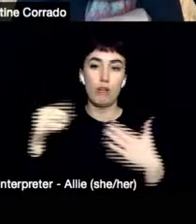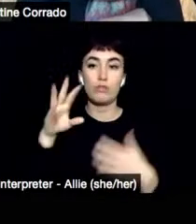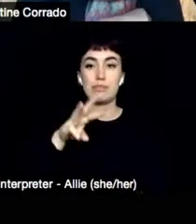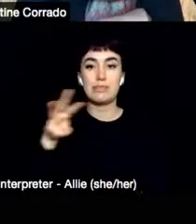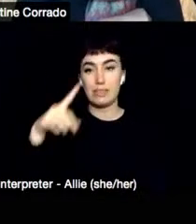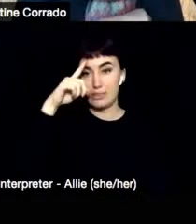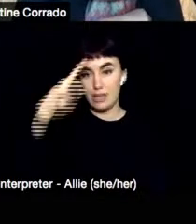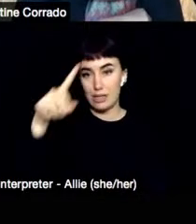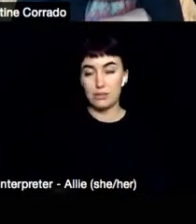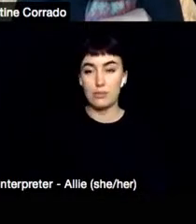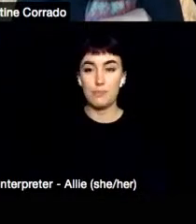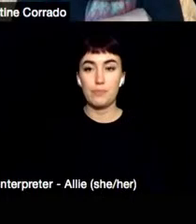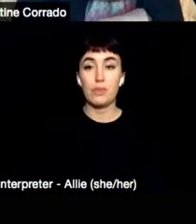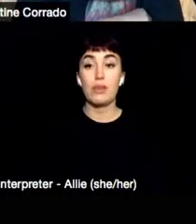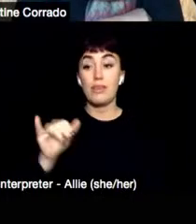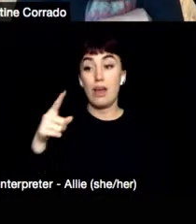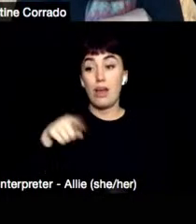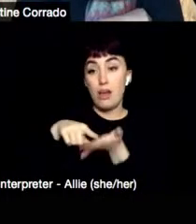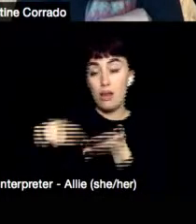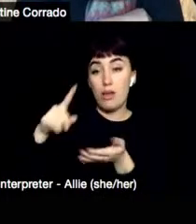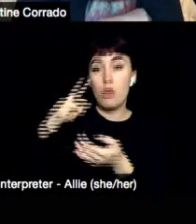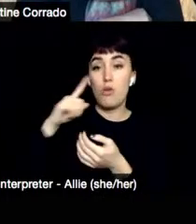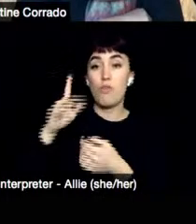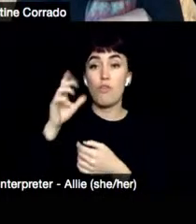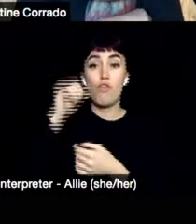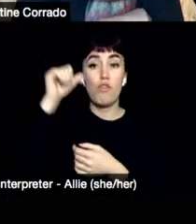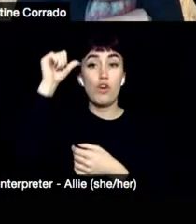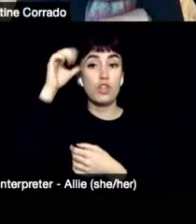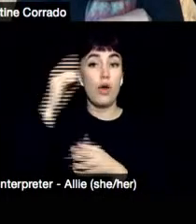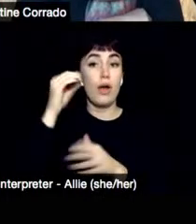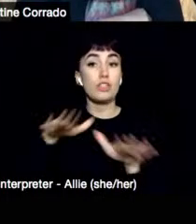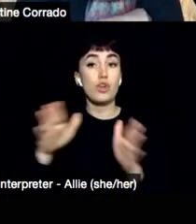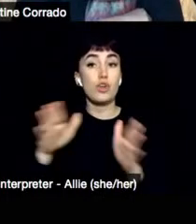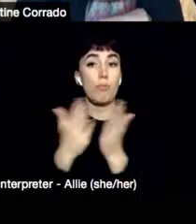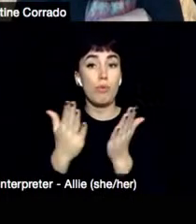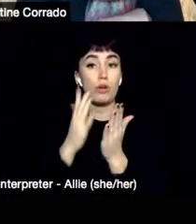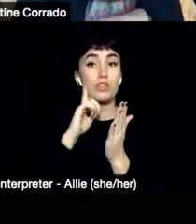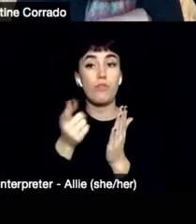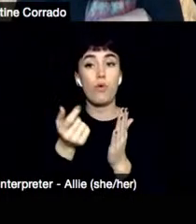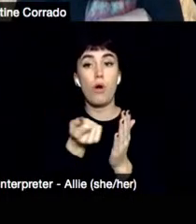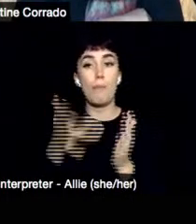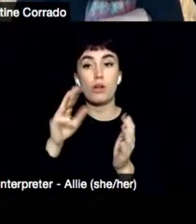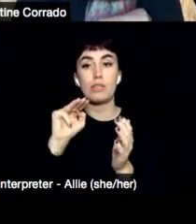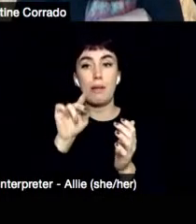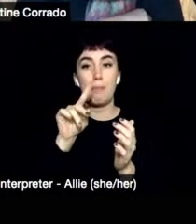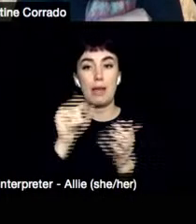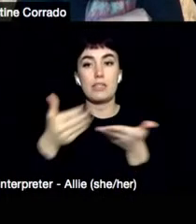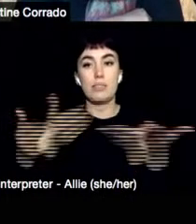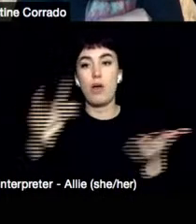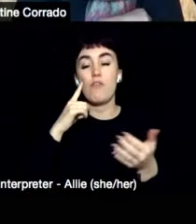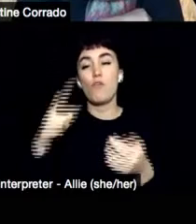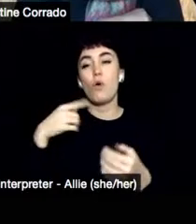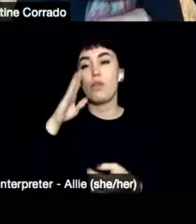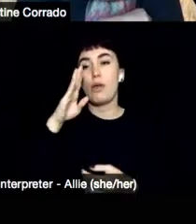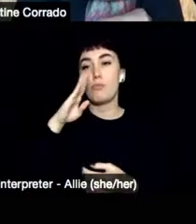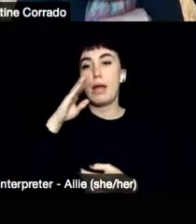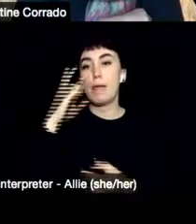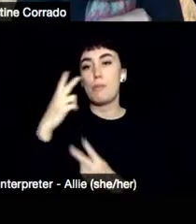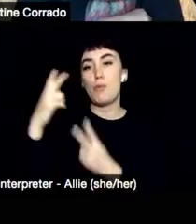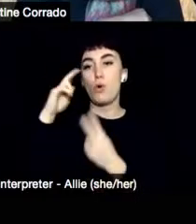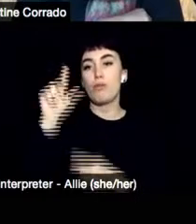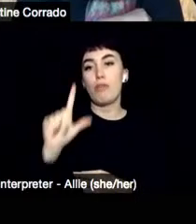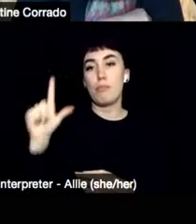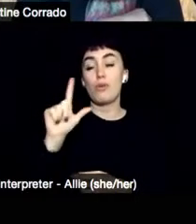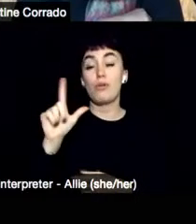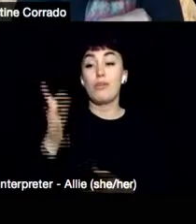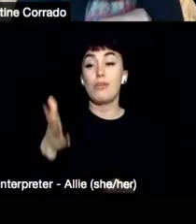$8,671.66, representing payment for adult and children's books and multimedia supplies for the Brighton Memorial Library. The